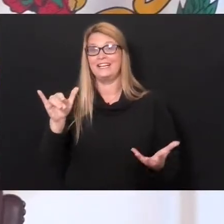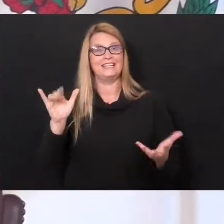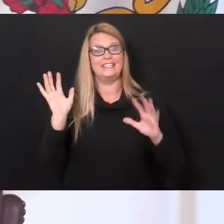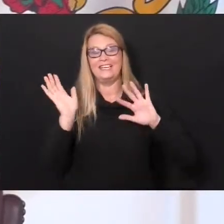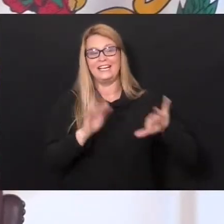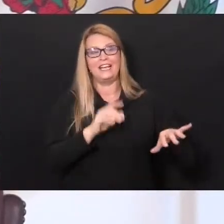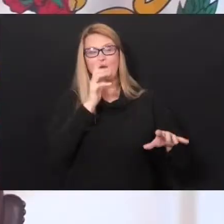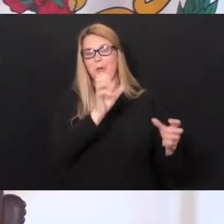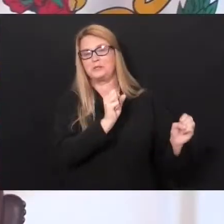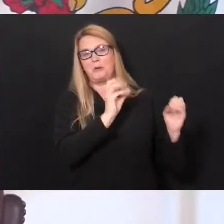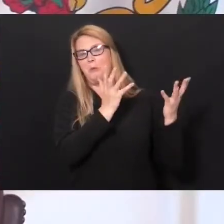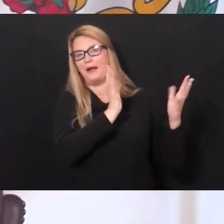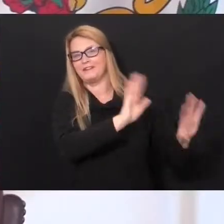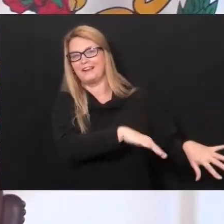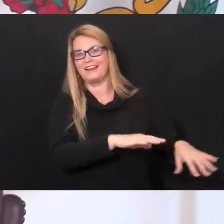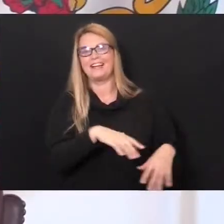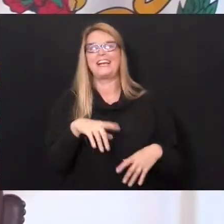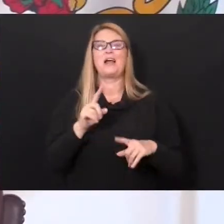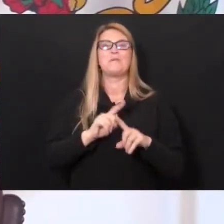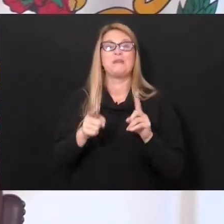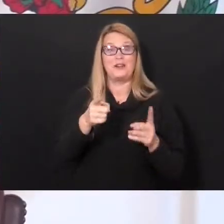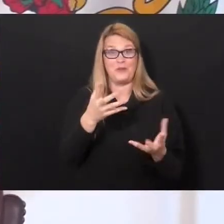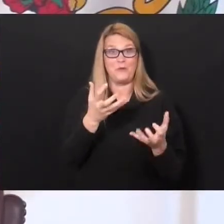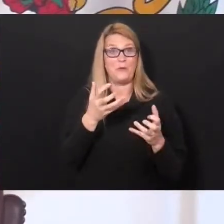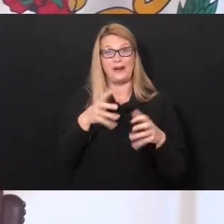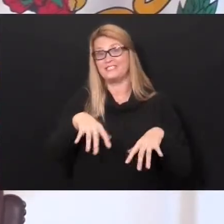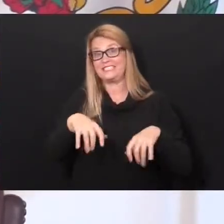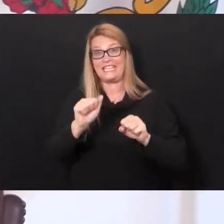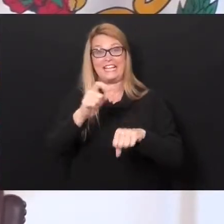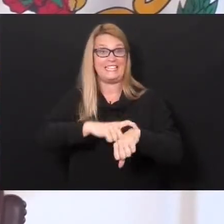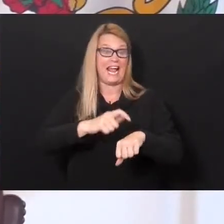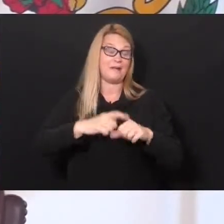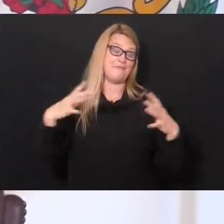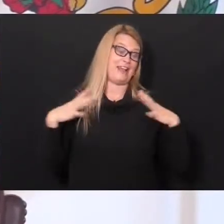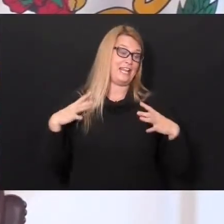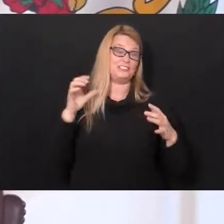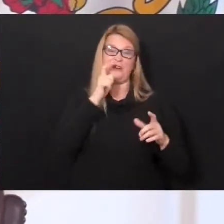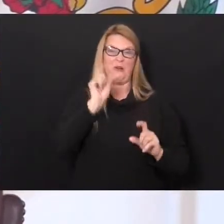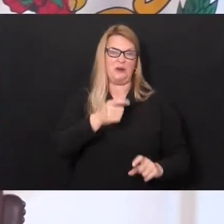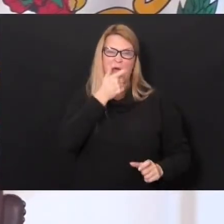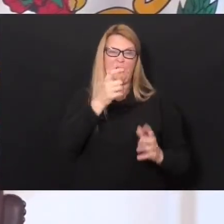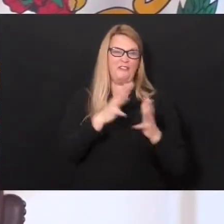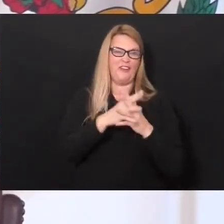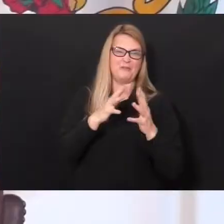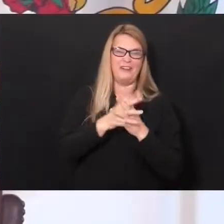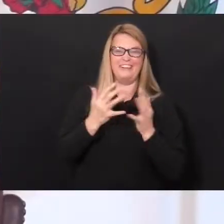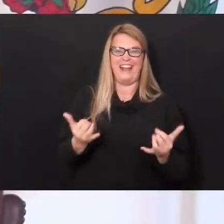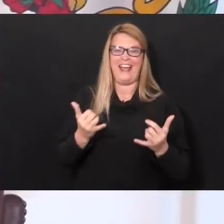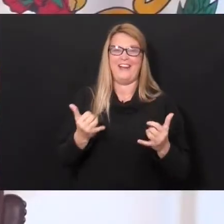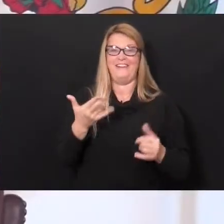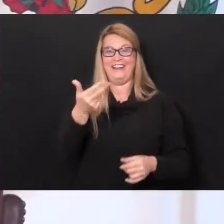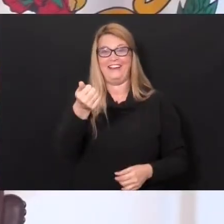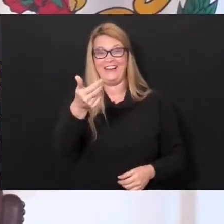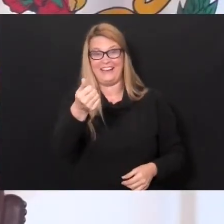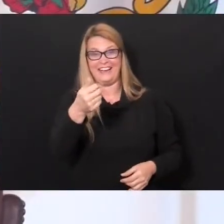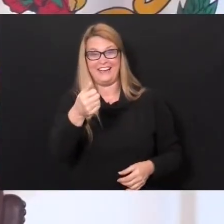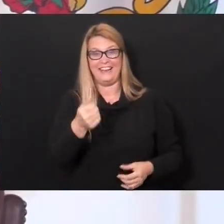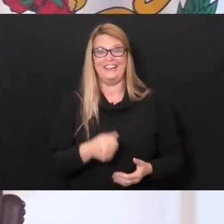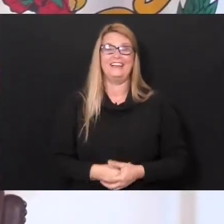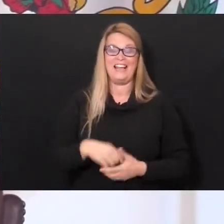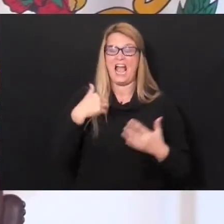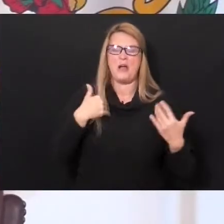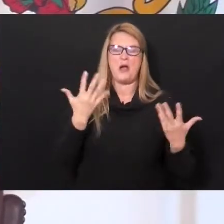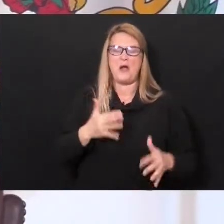And so, but anyway, if you want to just take a time off and do something else on Sunday for the Super Bowl, go ahead and do so